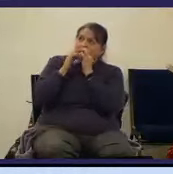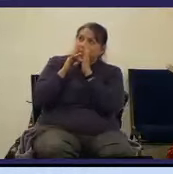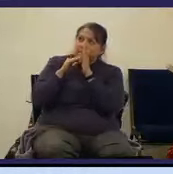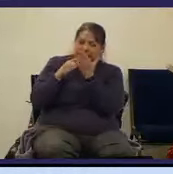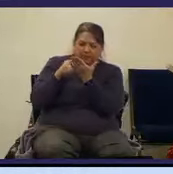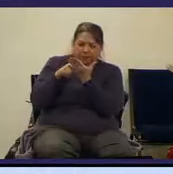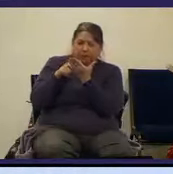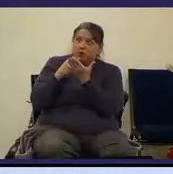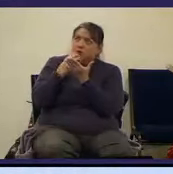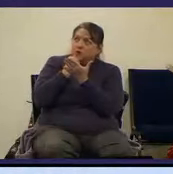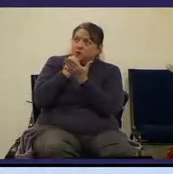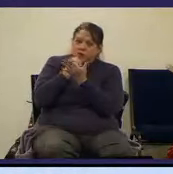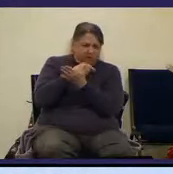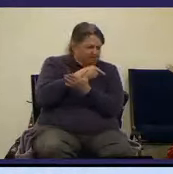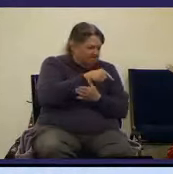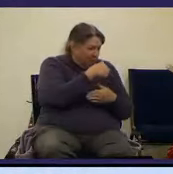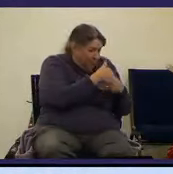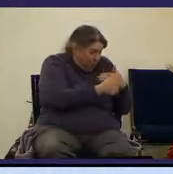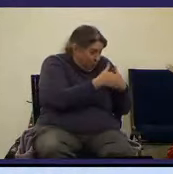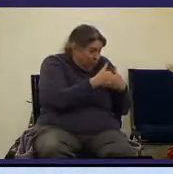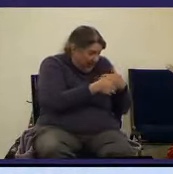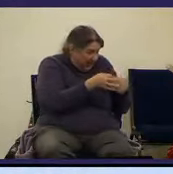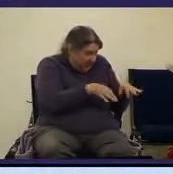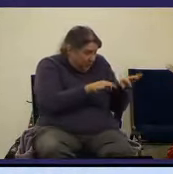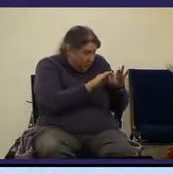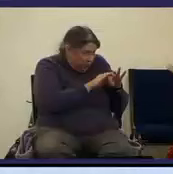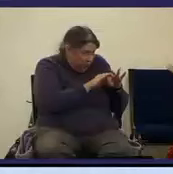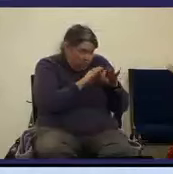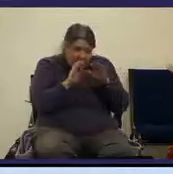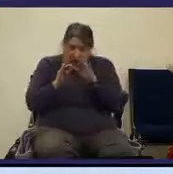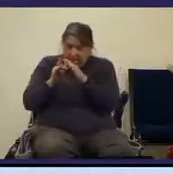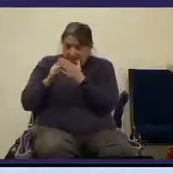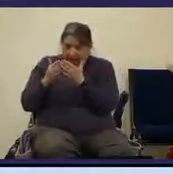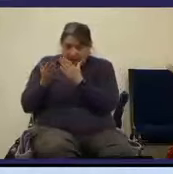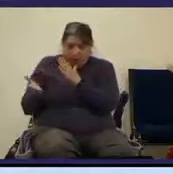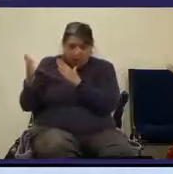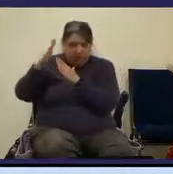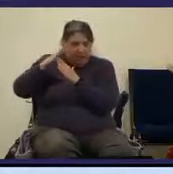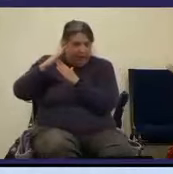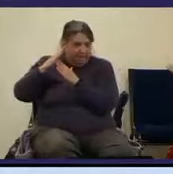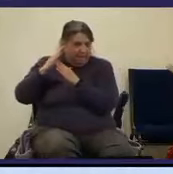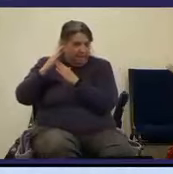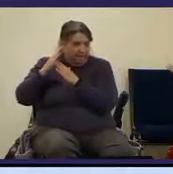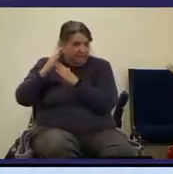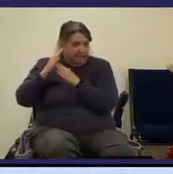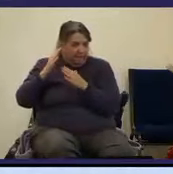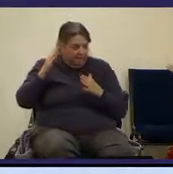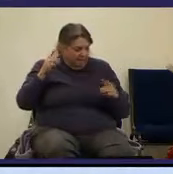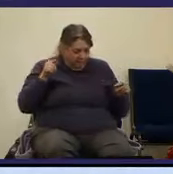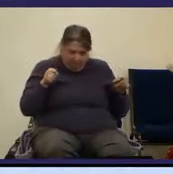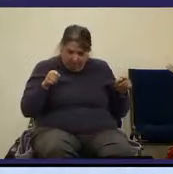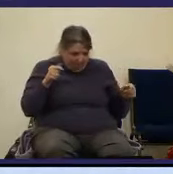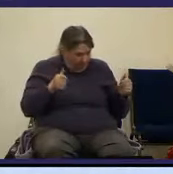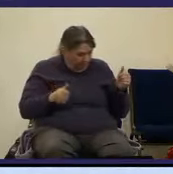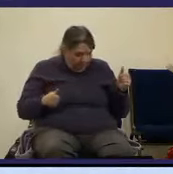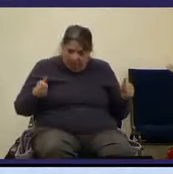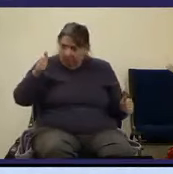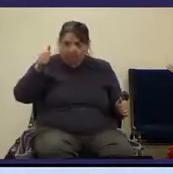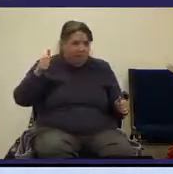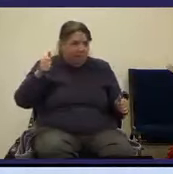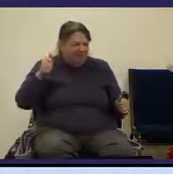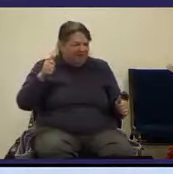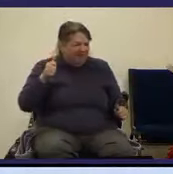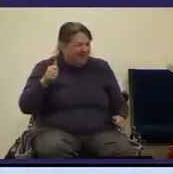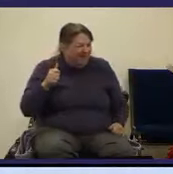daily bread. Isn't that a powerful verse? Isn't that a love for God's word? How could we love the word that much?